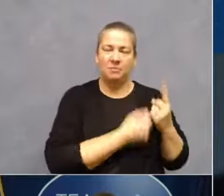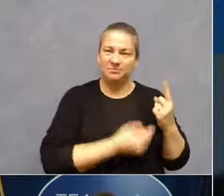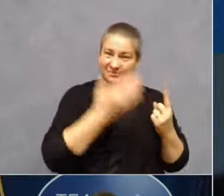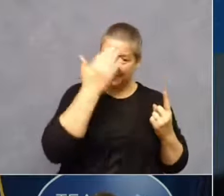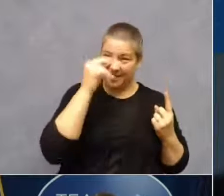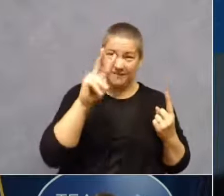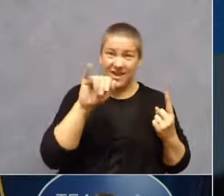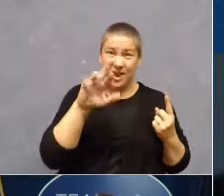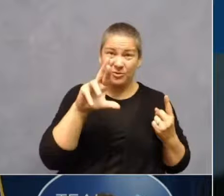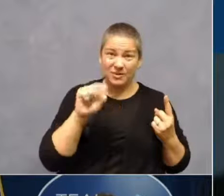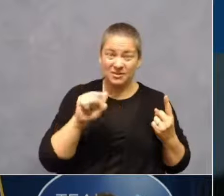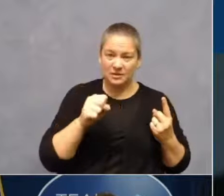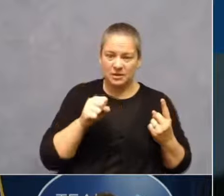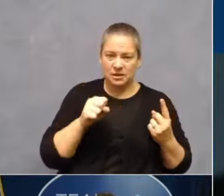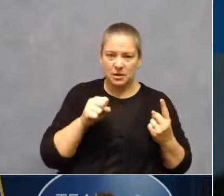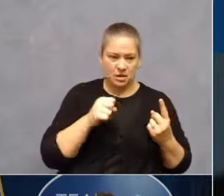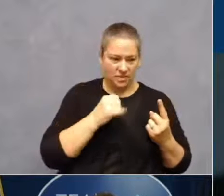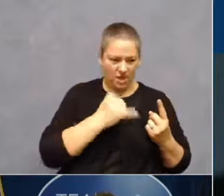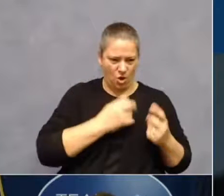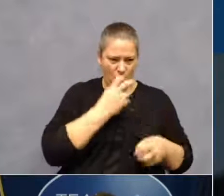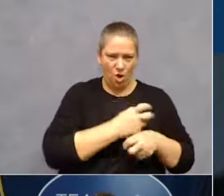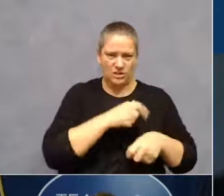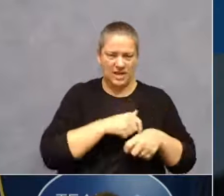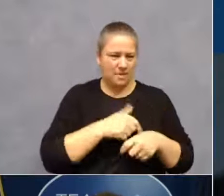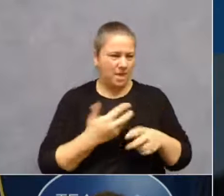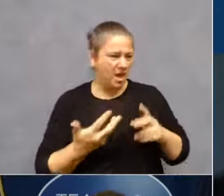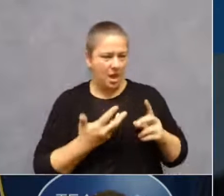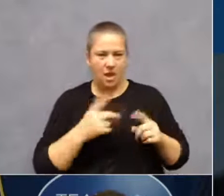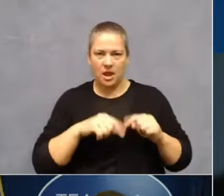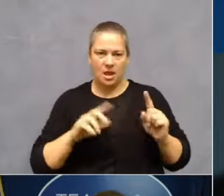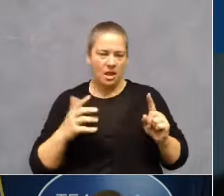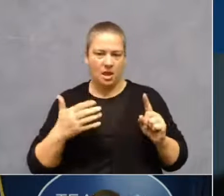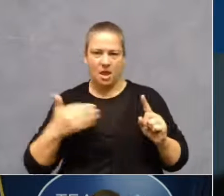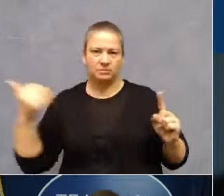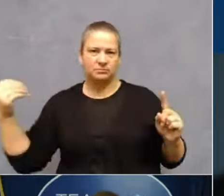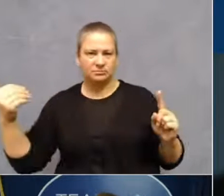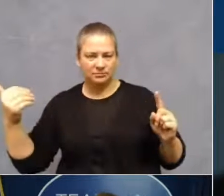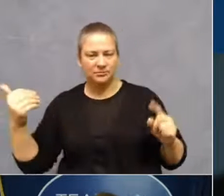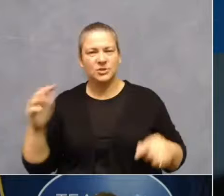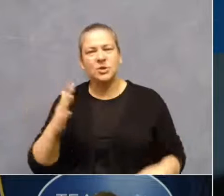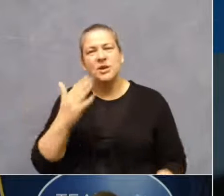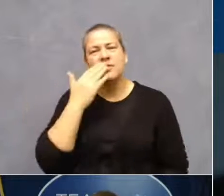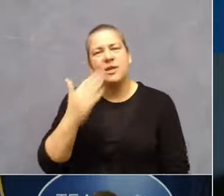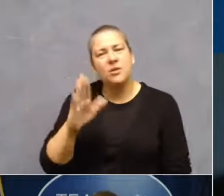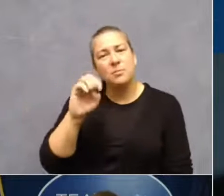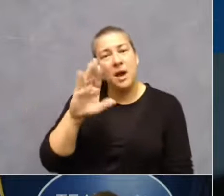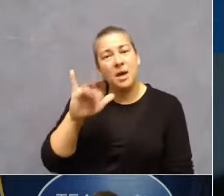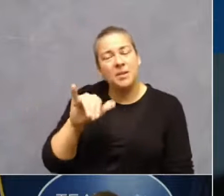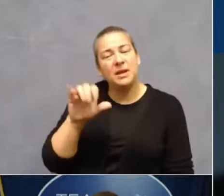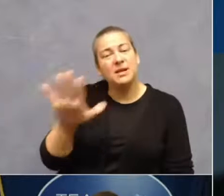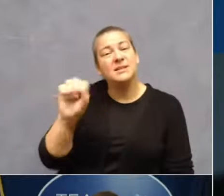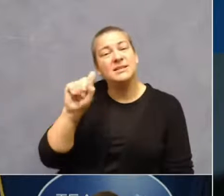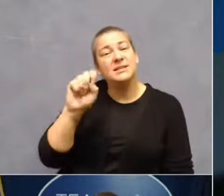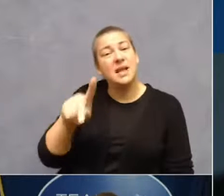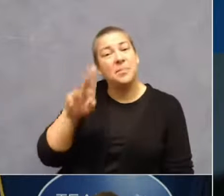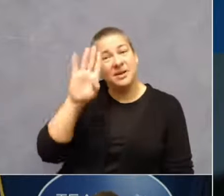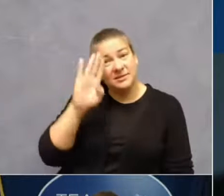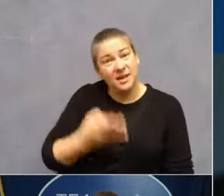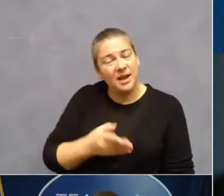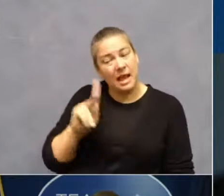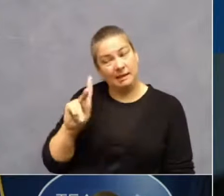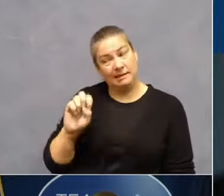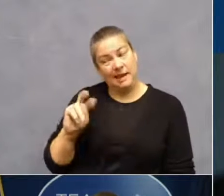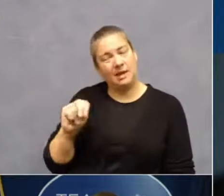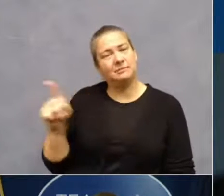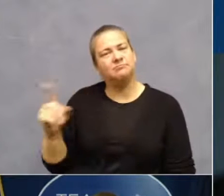more unbearable. Thank you to Bobby's stepson, Ken, for sharing his story. Ken, we are praying for you and your